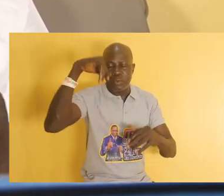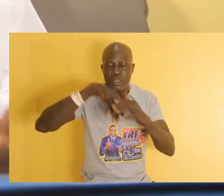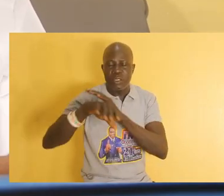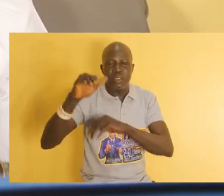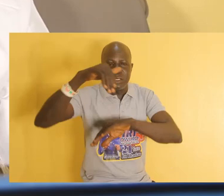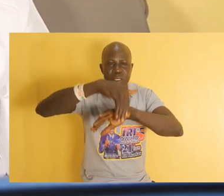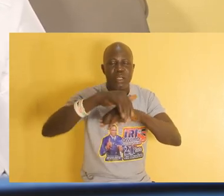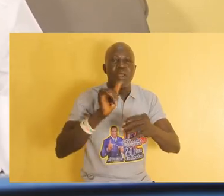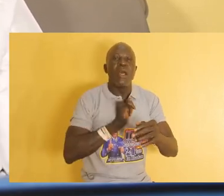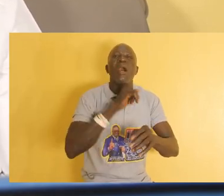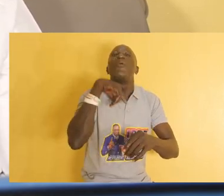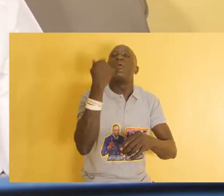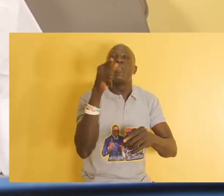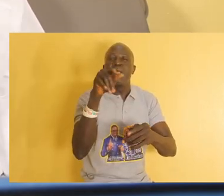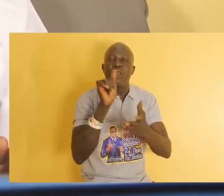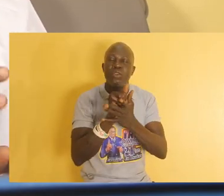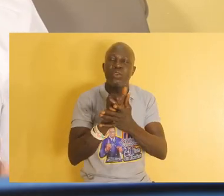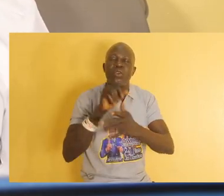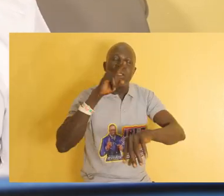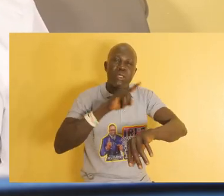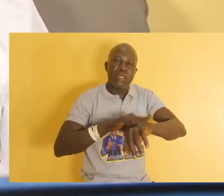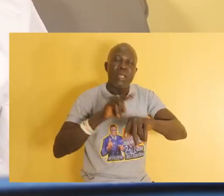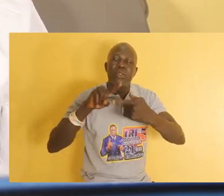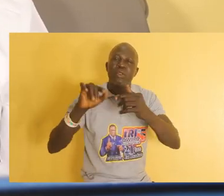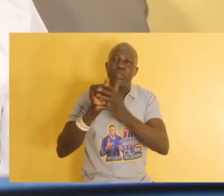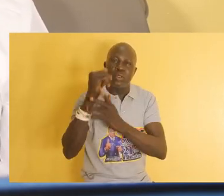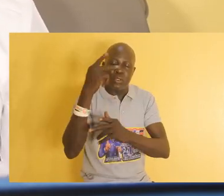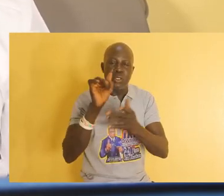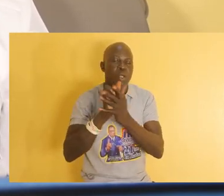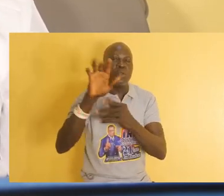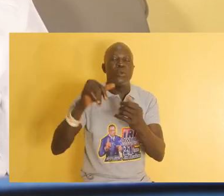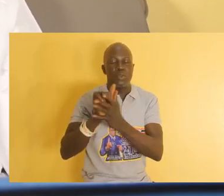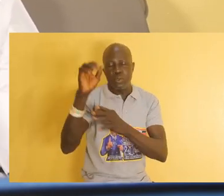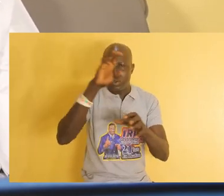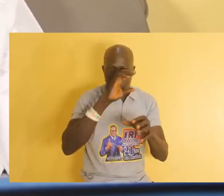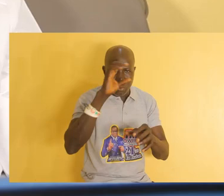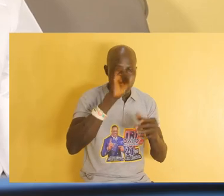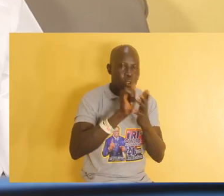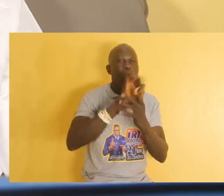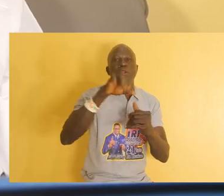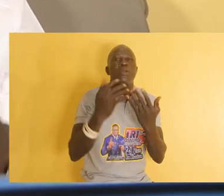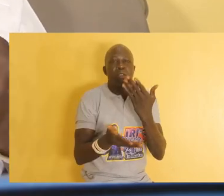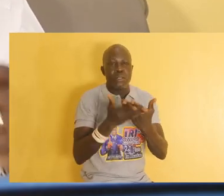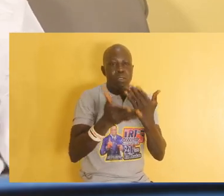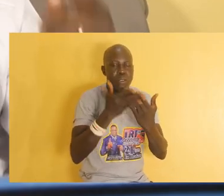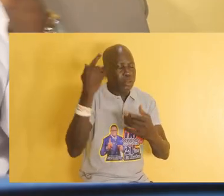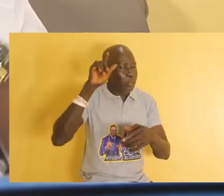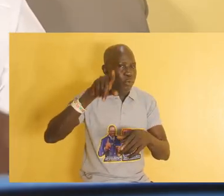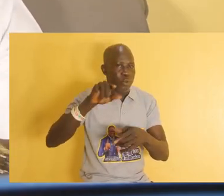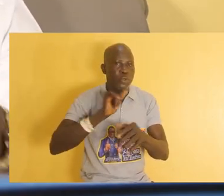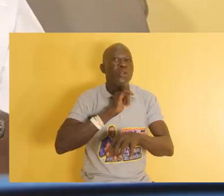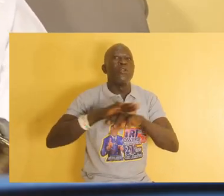the evening. I will tell you the time and where you can watch us. That will be easy for